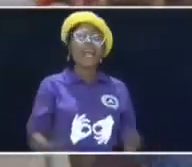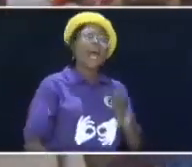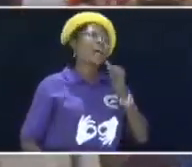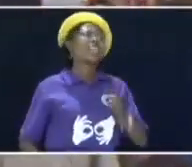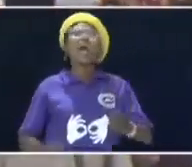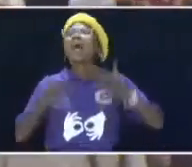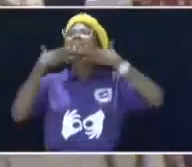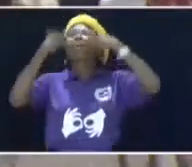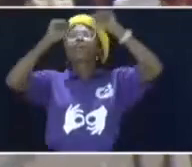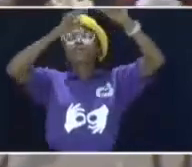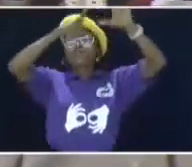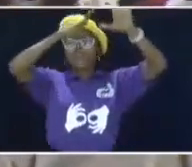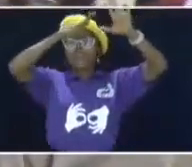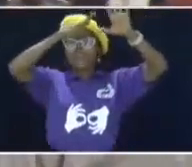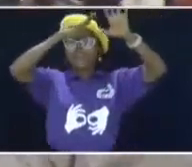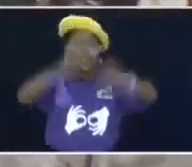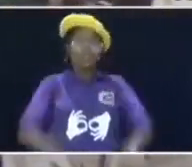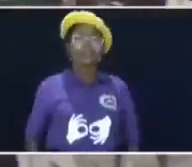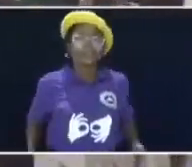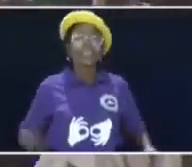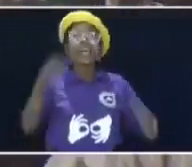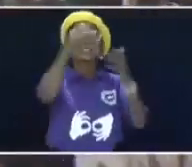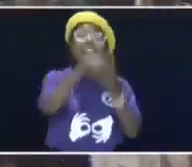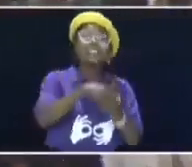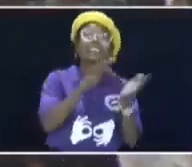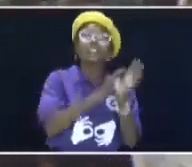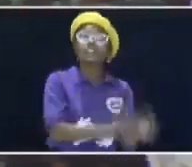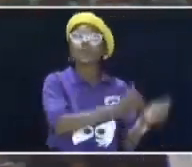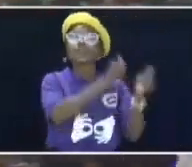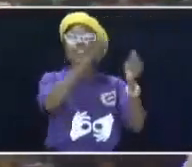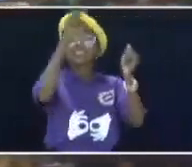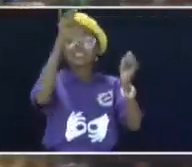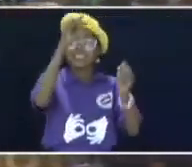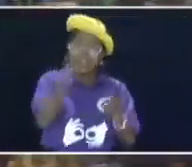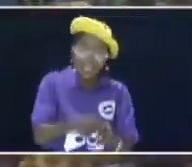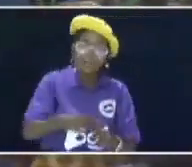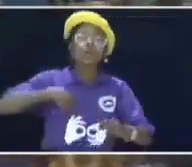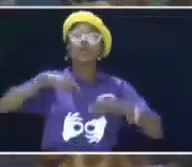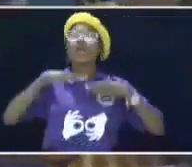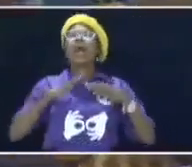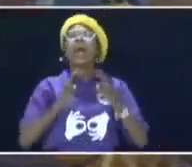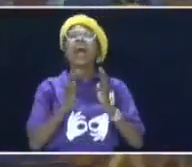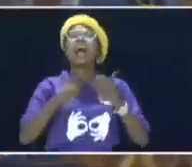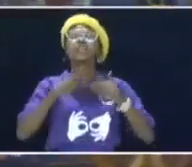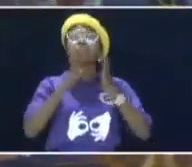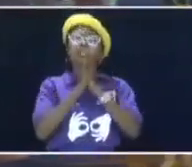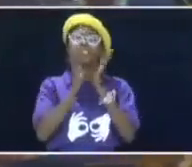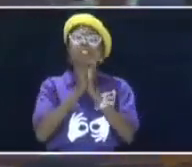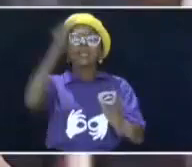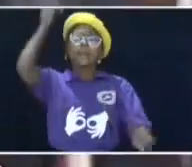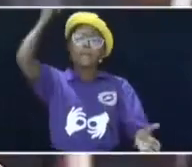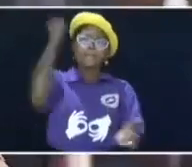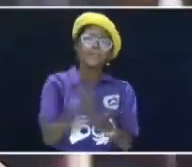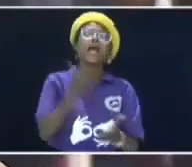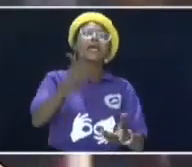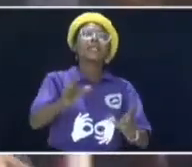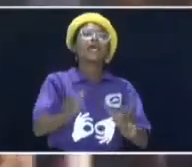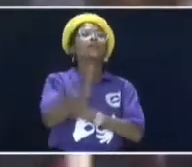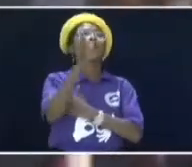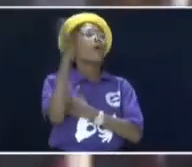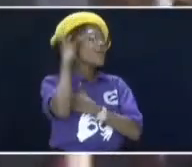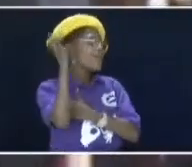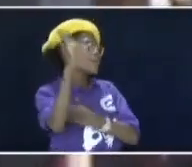Thank you, Father. In Jesus' name, we are praying. Amen. Let God hear your